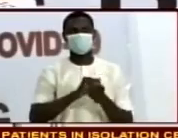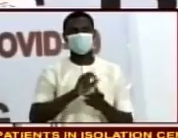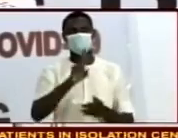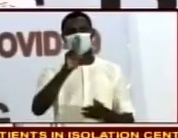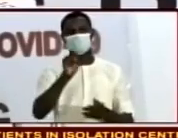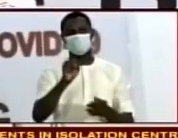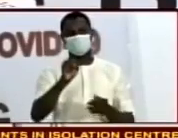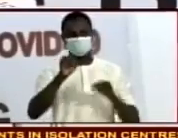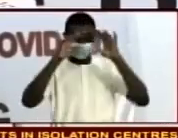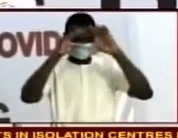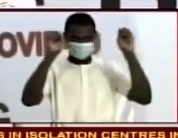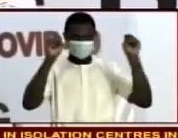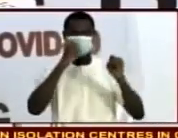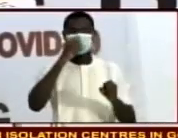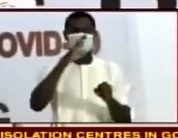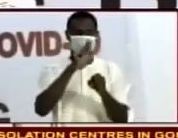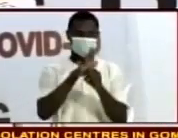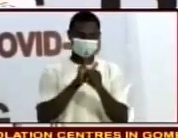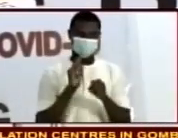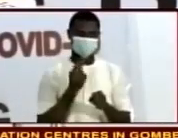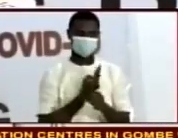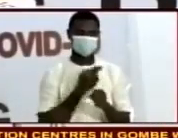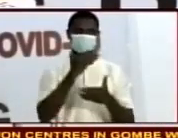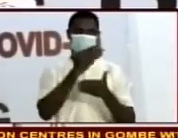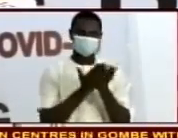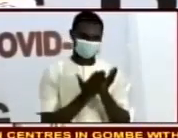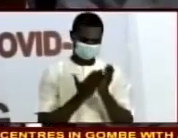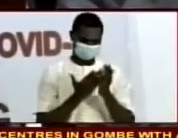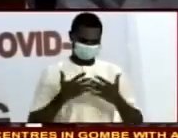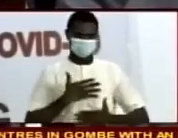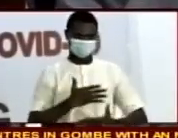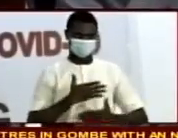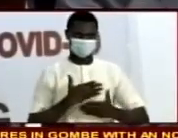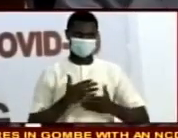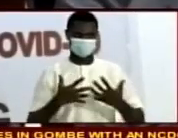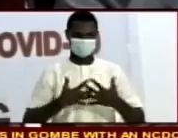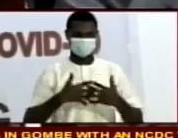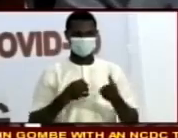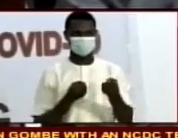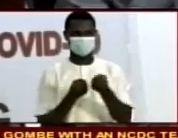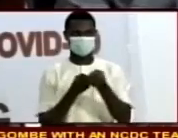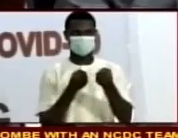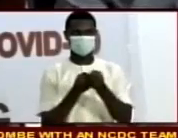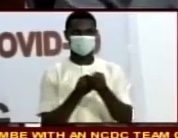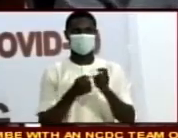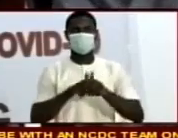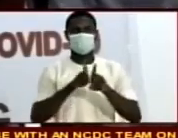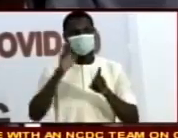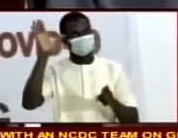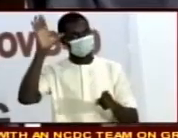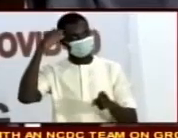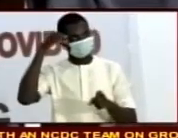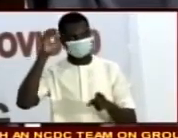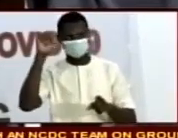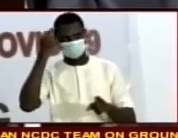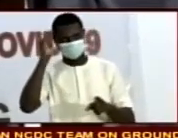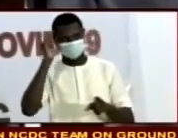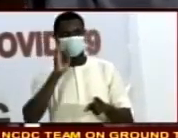some ventilators. We also got a letter the other day that the government of China is also sending us